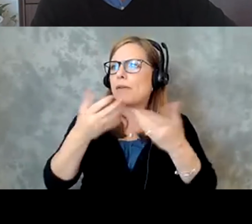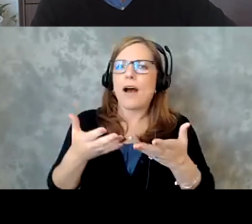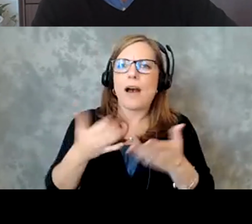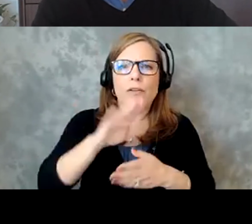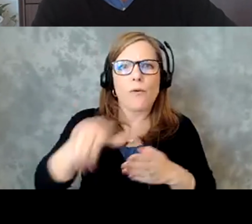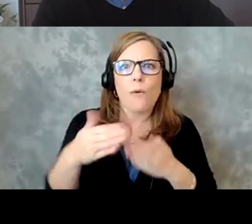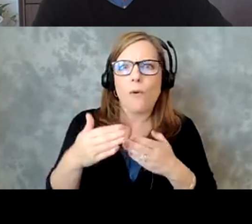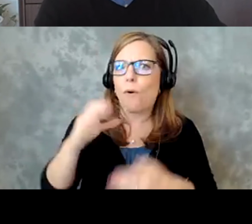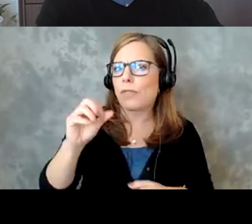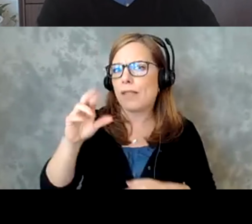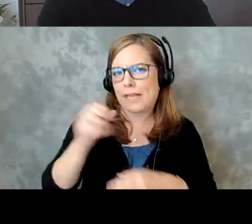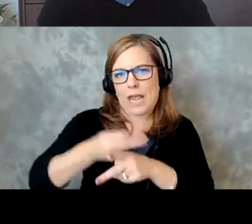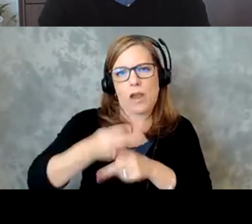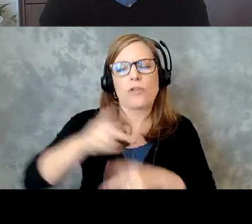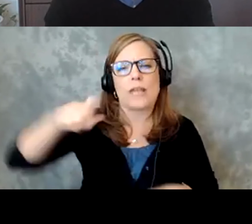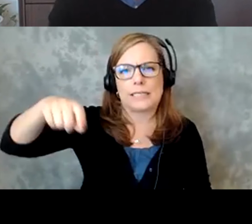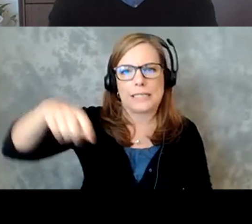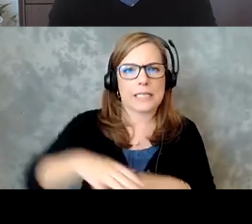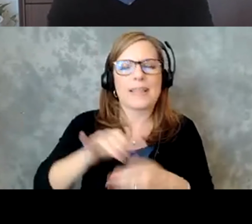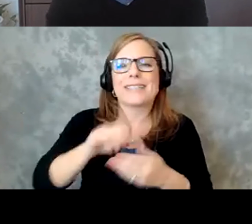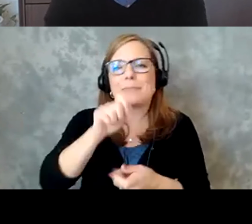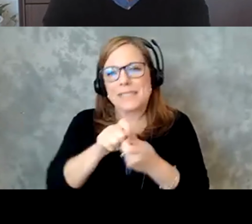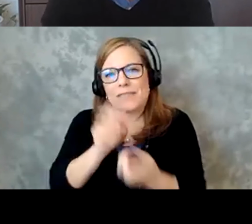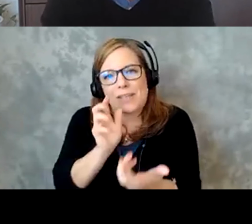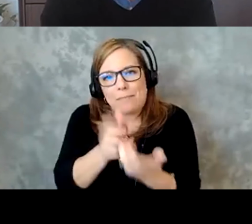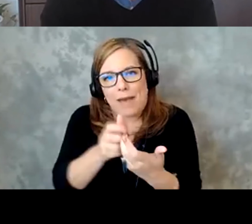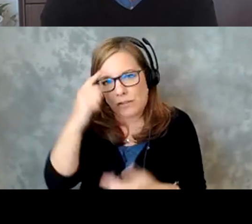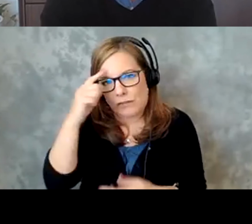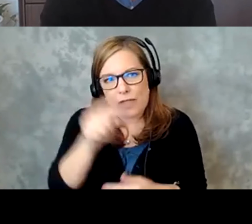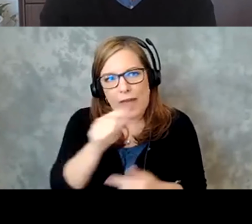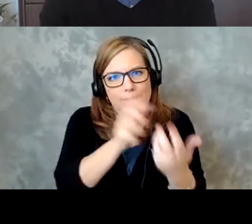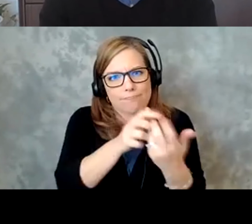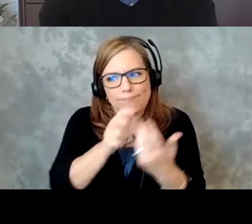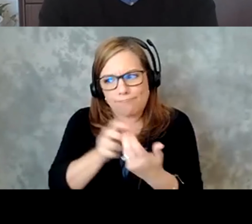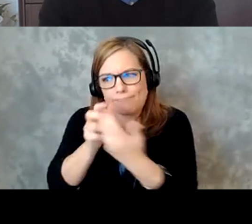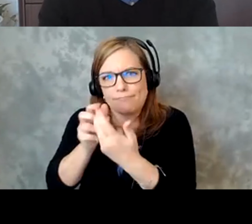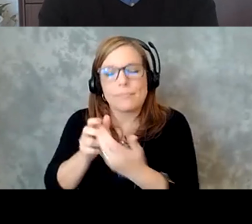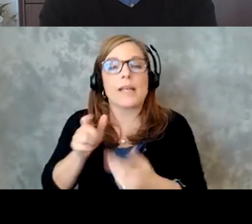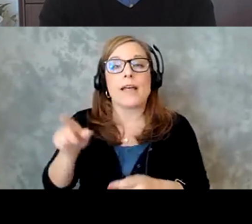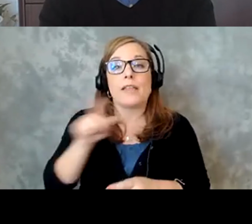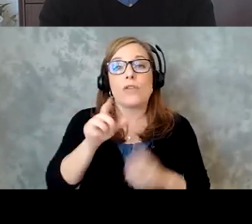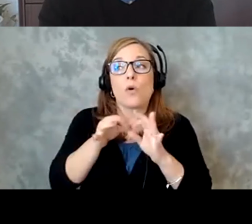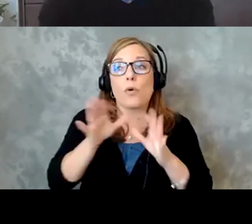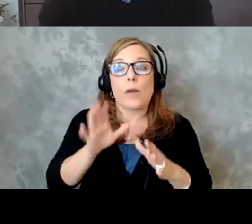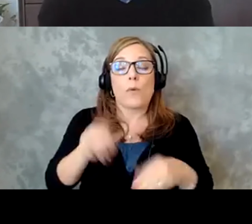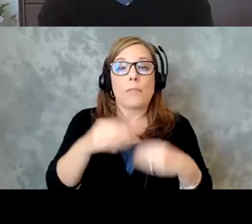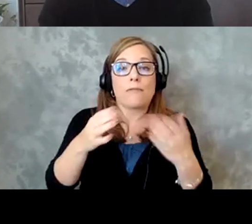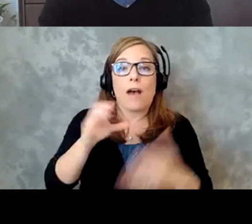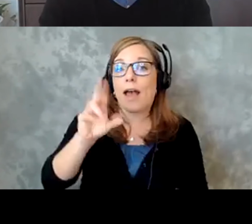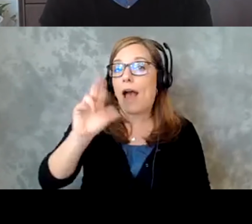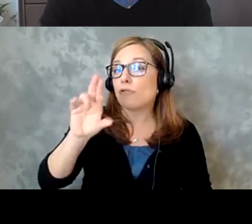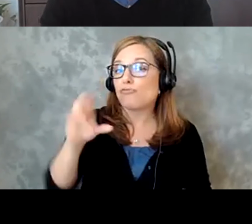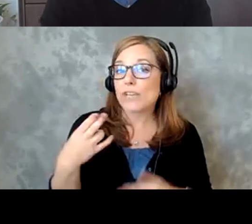the care that's specific to them. The ECM care coordinator will provide the necessary outreach, answer